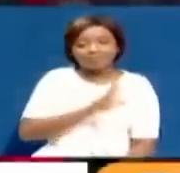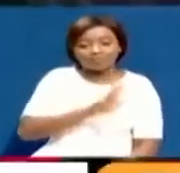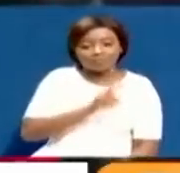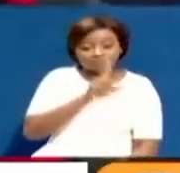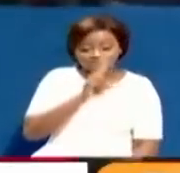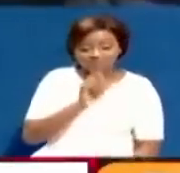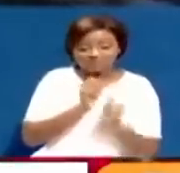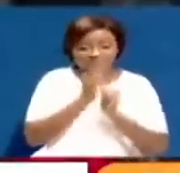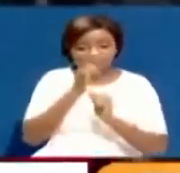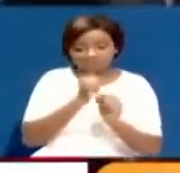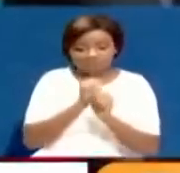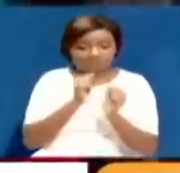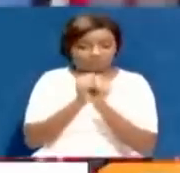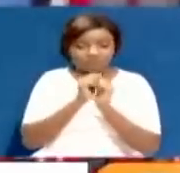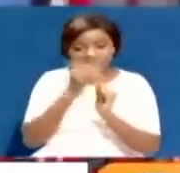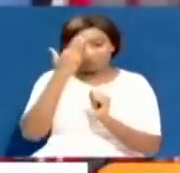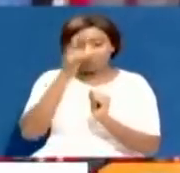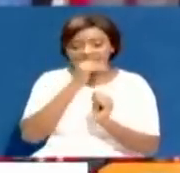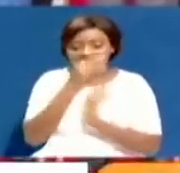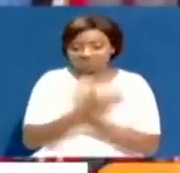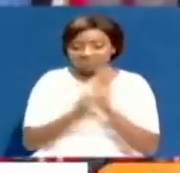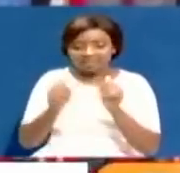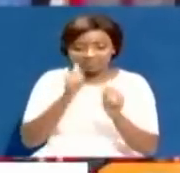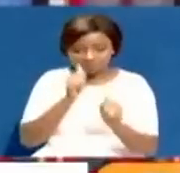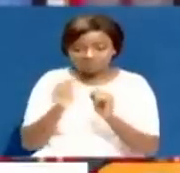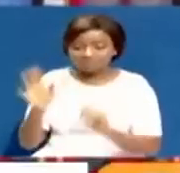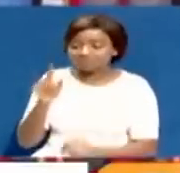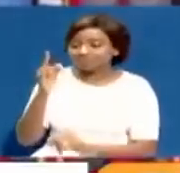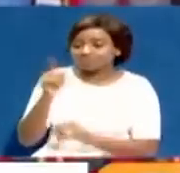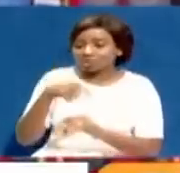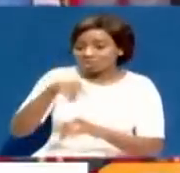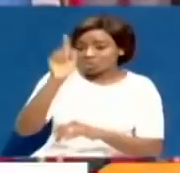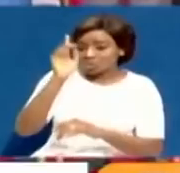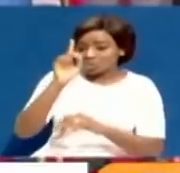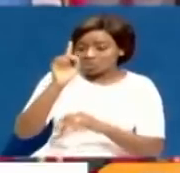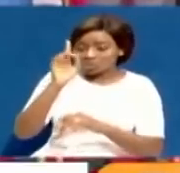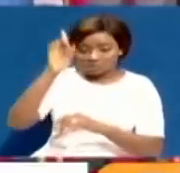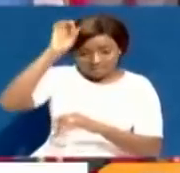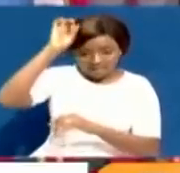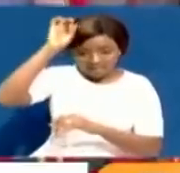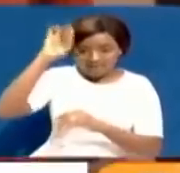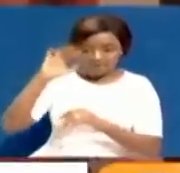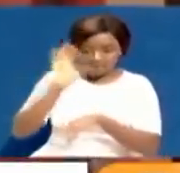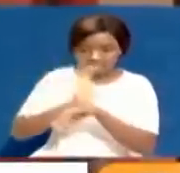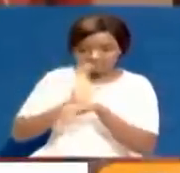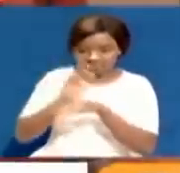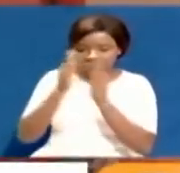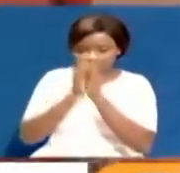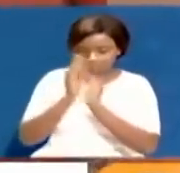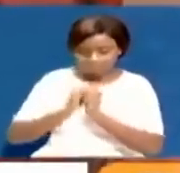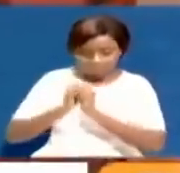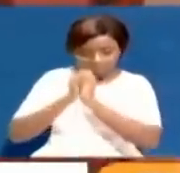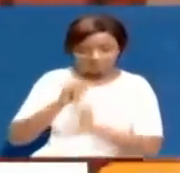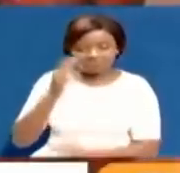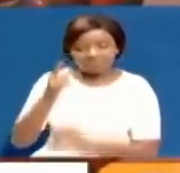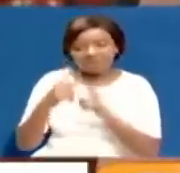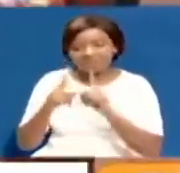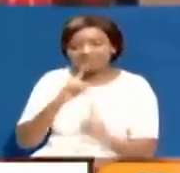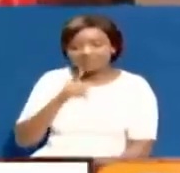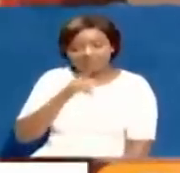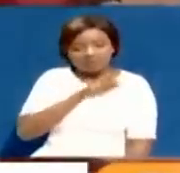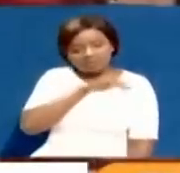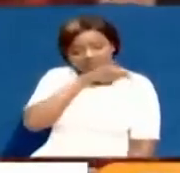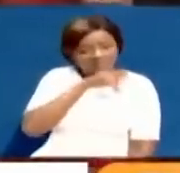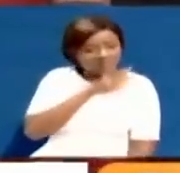2013. In Nyandarua County, he attended a church service at the Africa Inland Church Engineer in Kinangop, after which he questioned the credibility of Raila